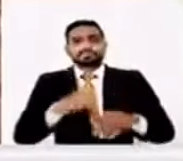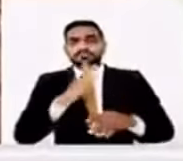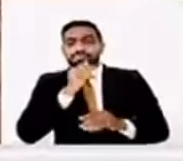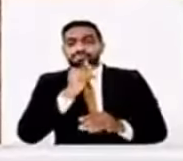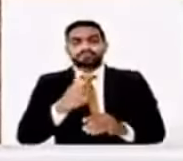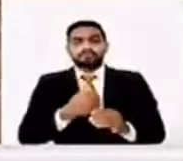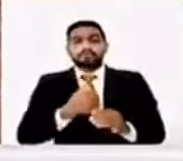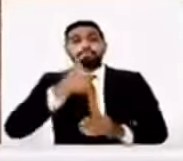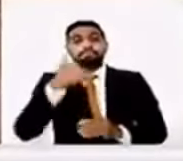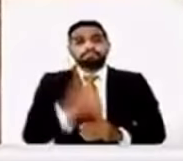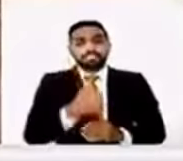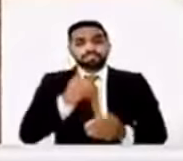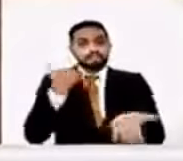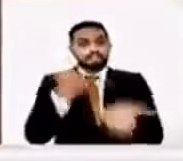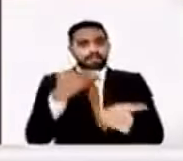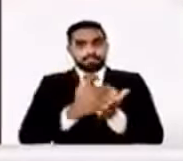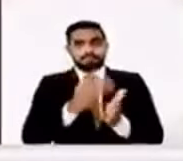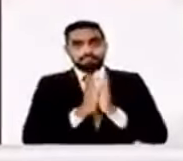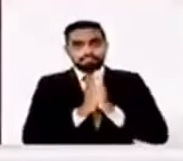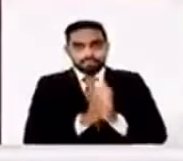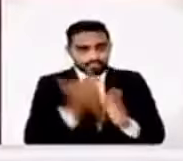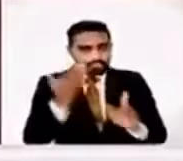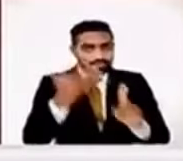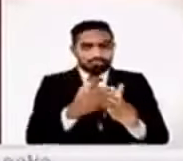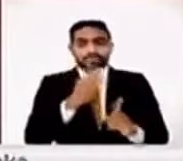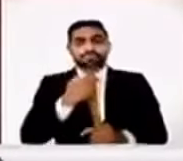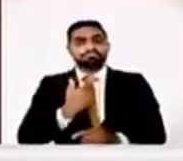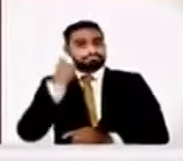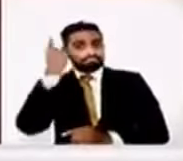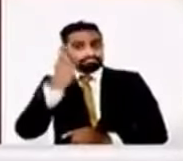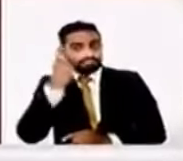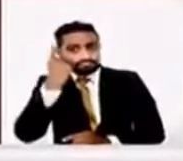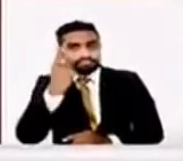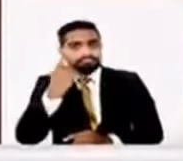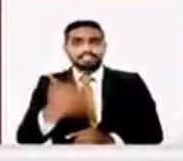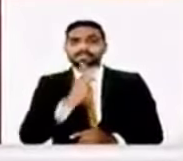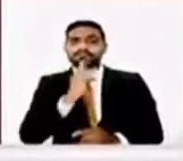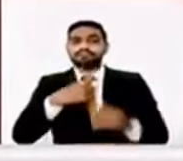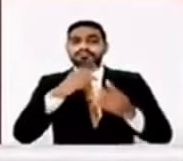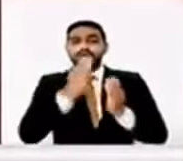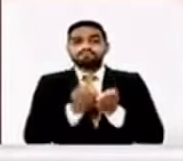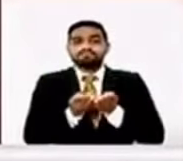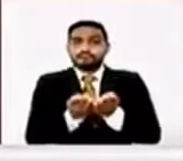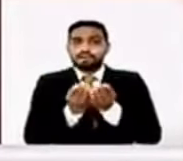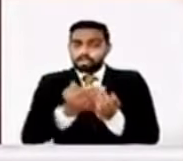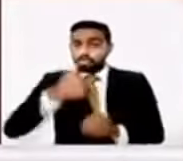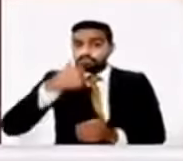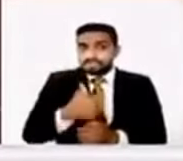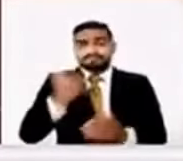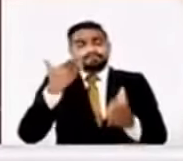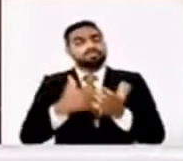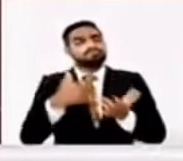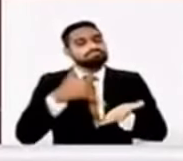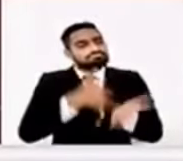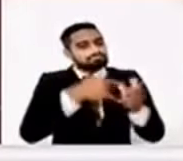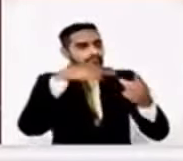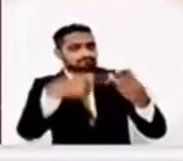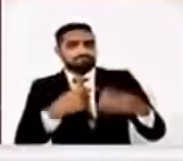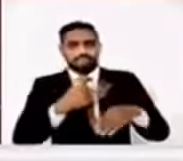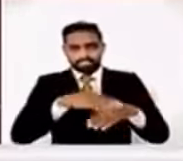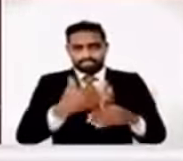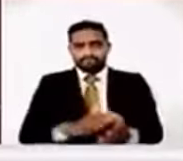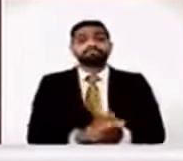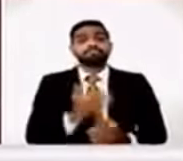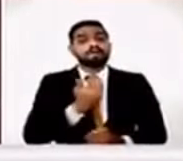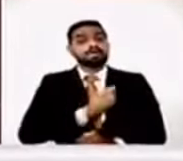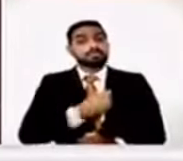Kirti Shri, Vinayacharya and Vinaya Visharada. The Most Venerable Thera also engaged in Dhamma